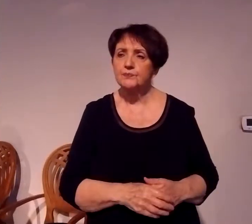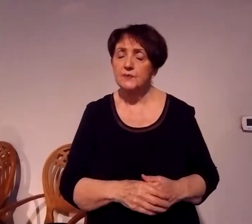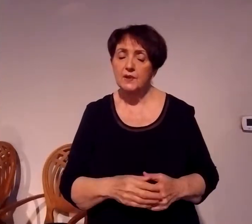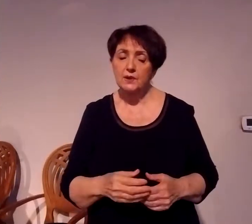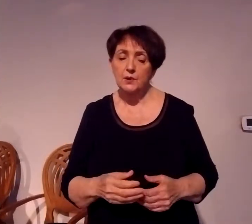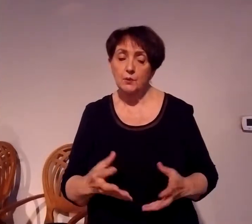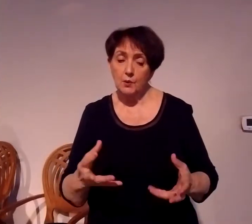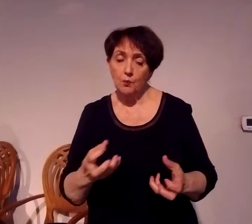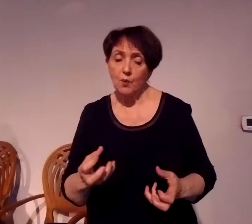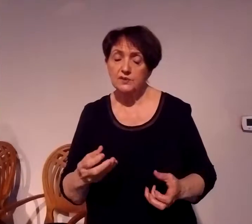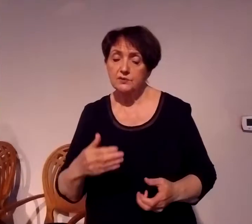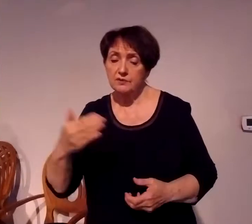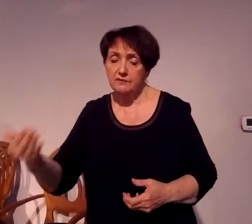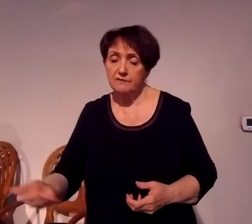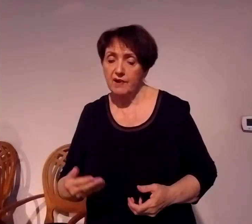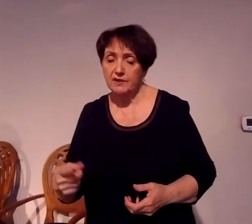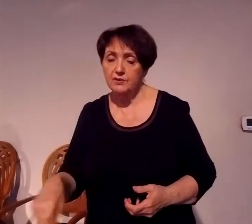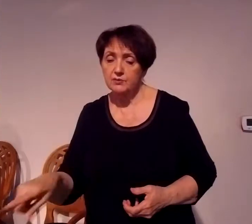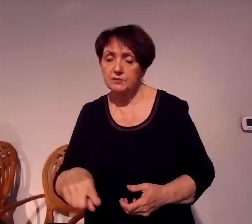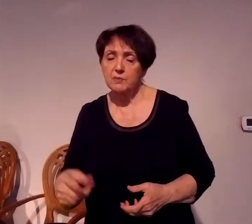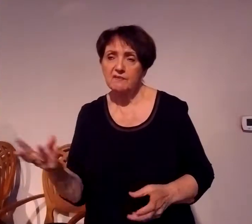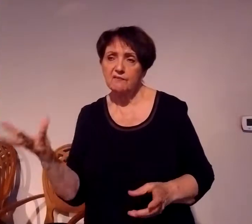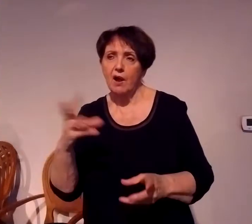doing here. We're a same-sex couple.